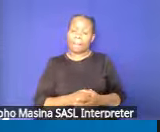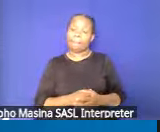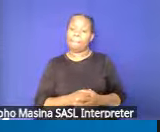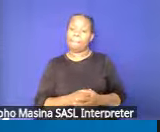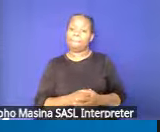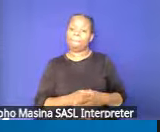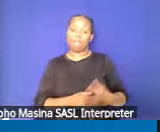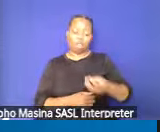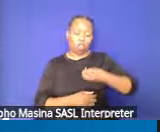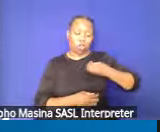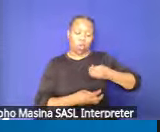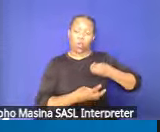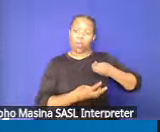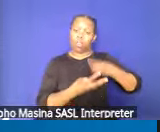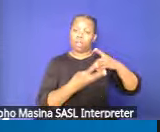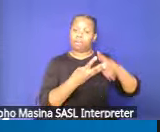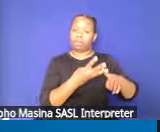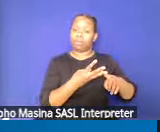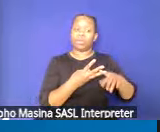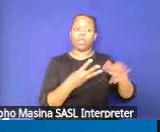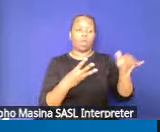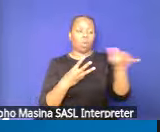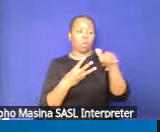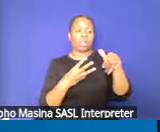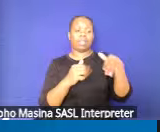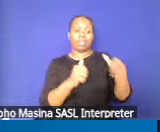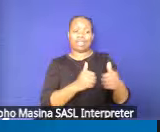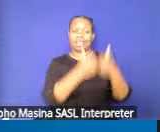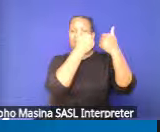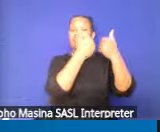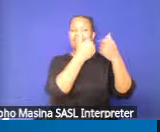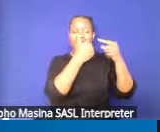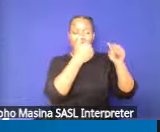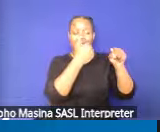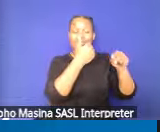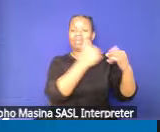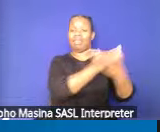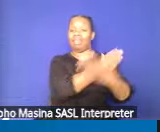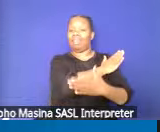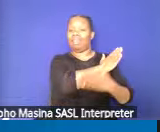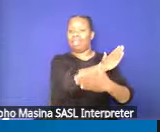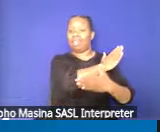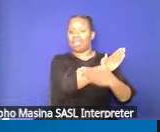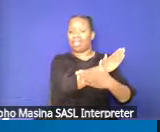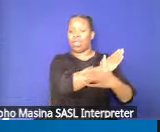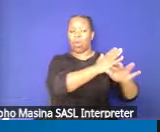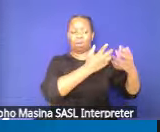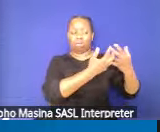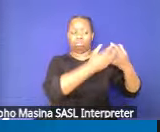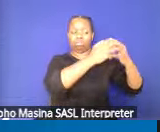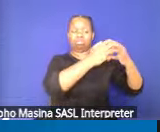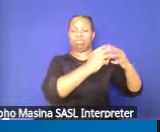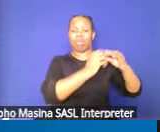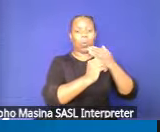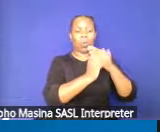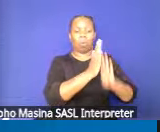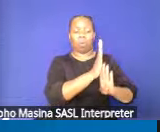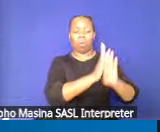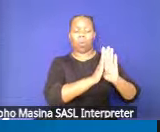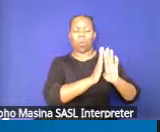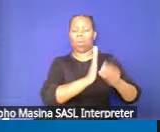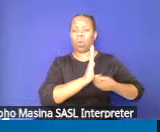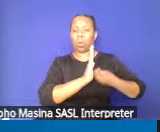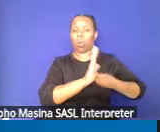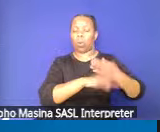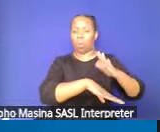youth ownership, which is a challenge within the country, where we want to develop youth by all possible means. And